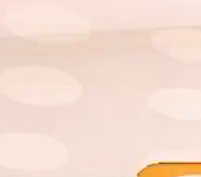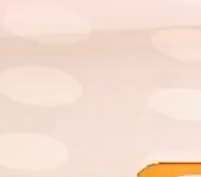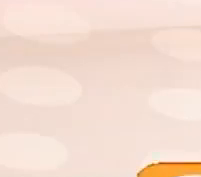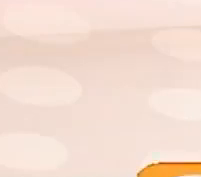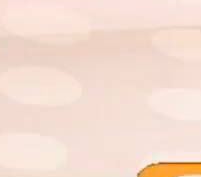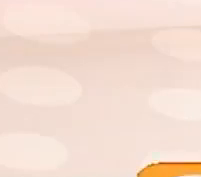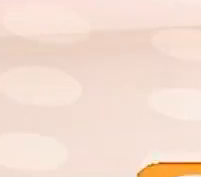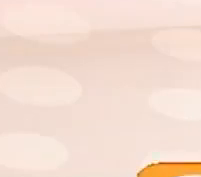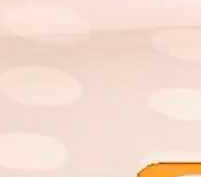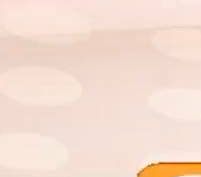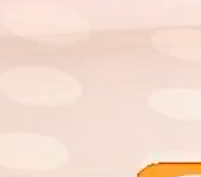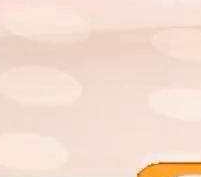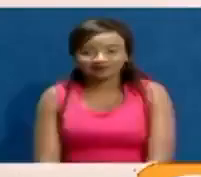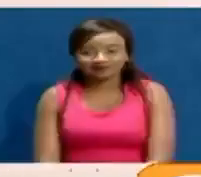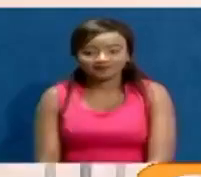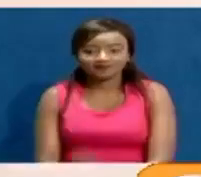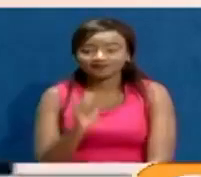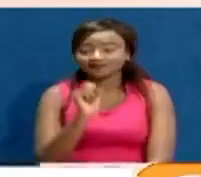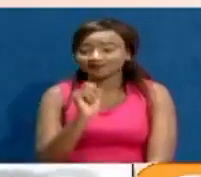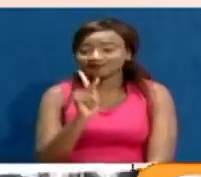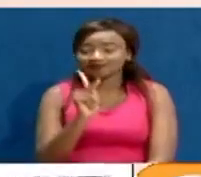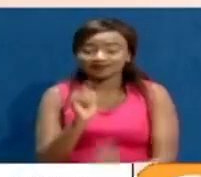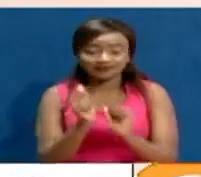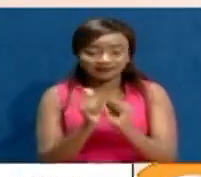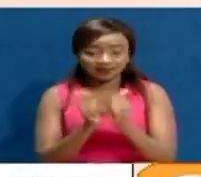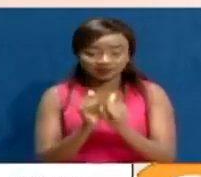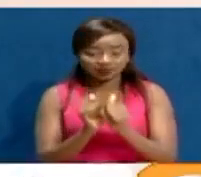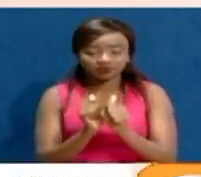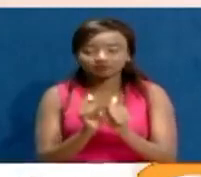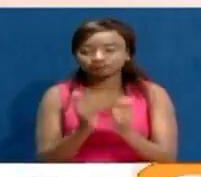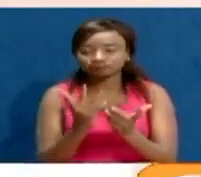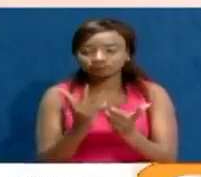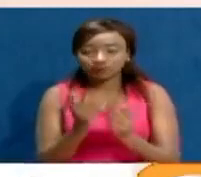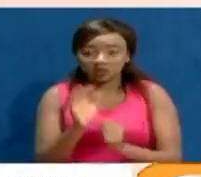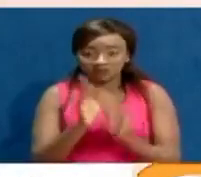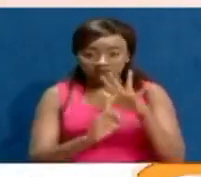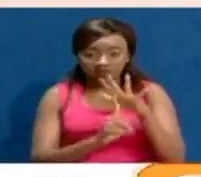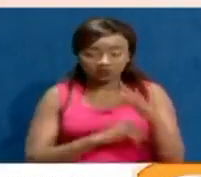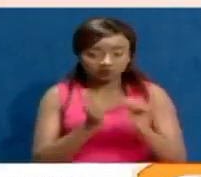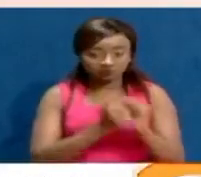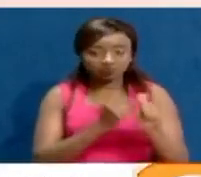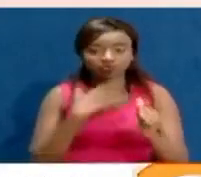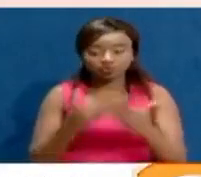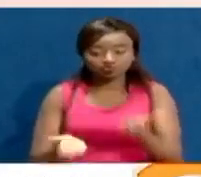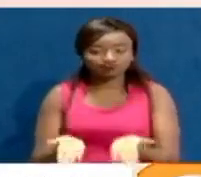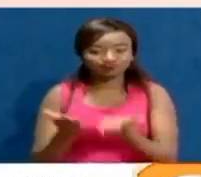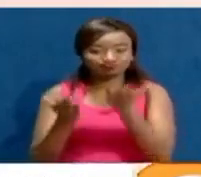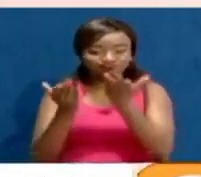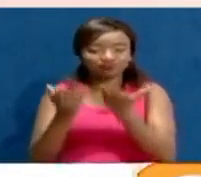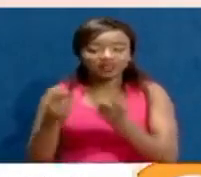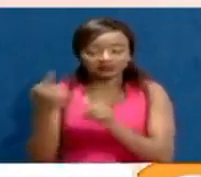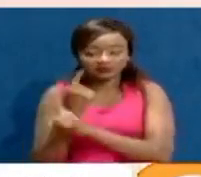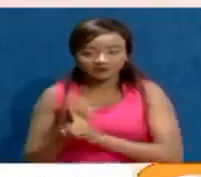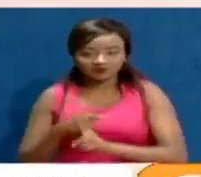Sports and the Ministry of Sports plans to increase and upgrade sports infrastructure in the country received a